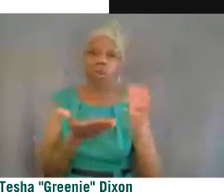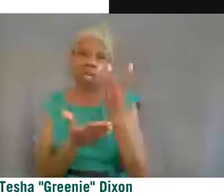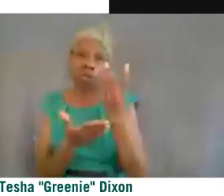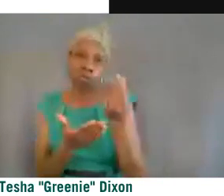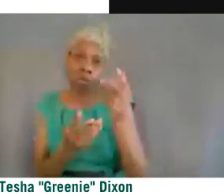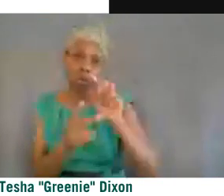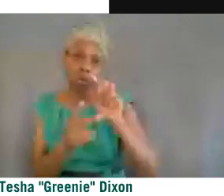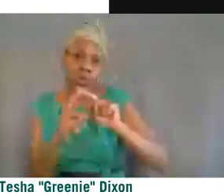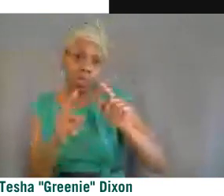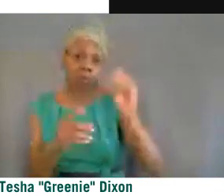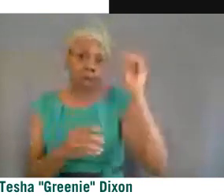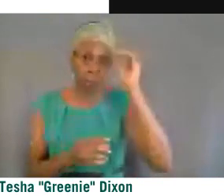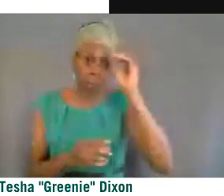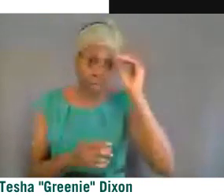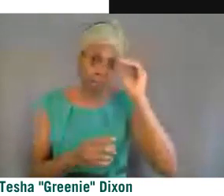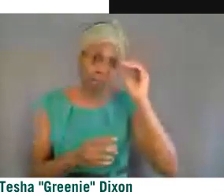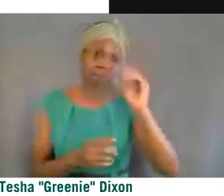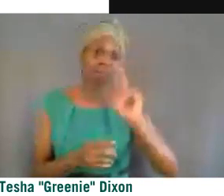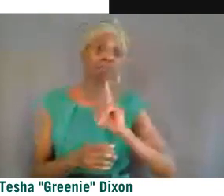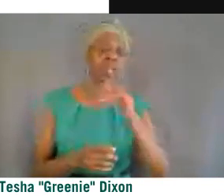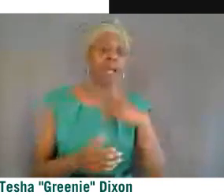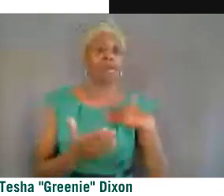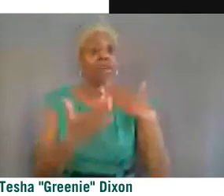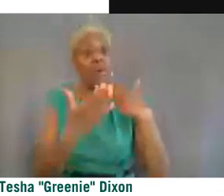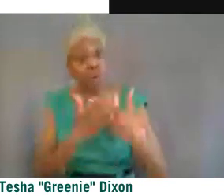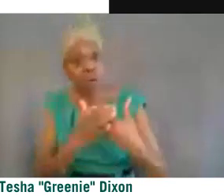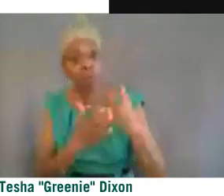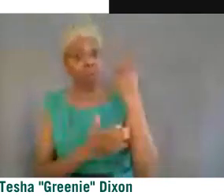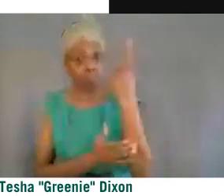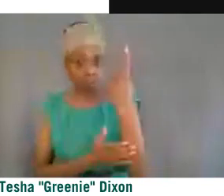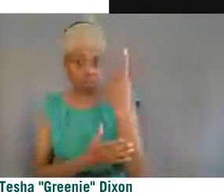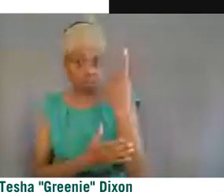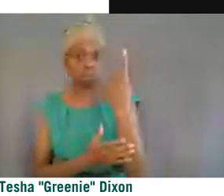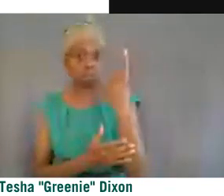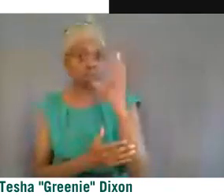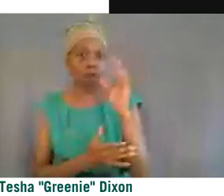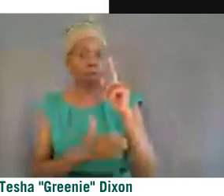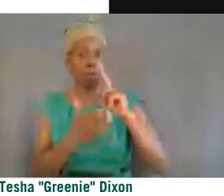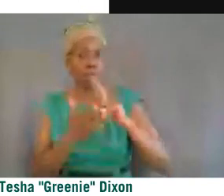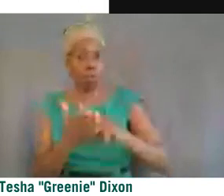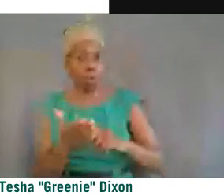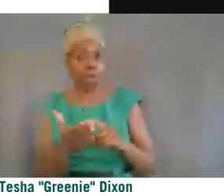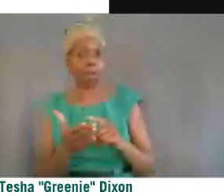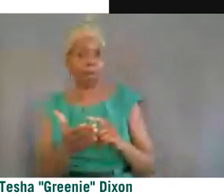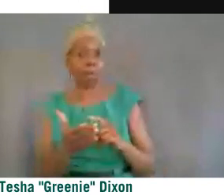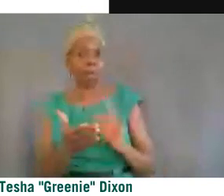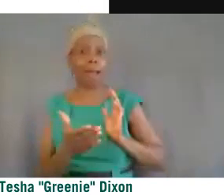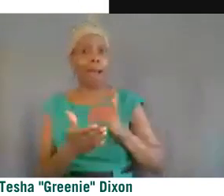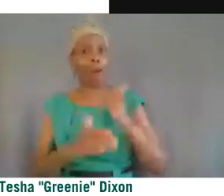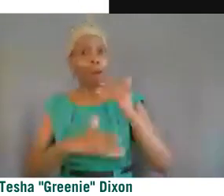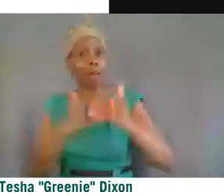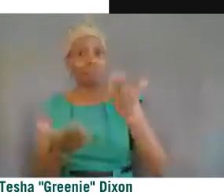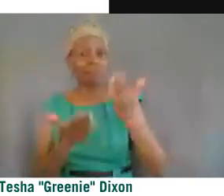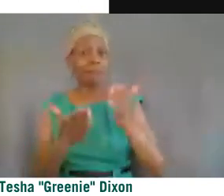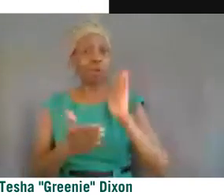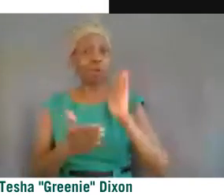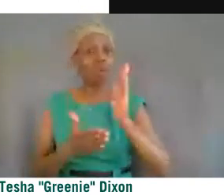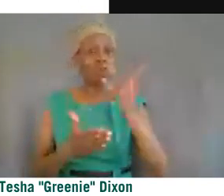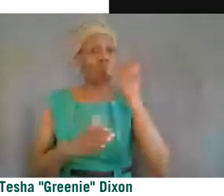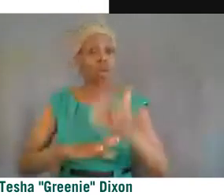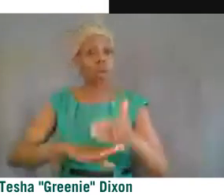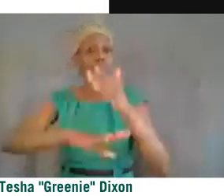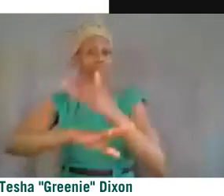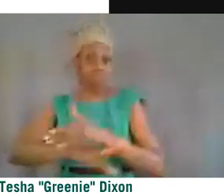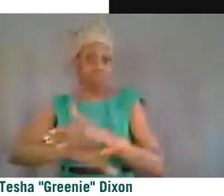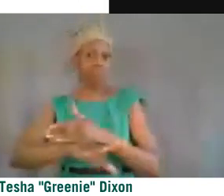and really have a good understanding of what a process might be for improving